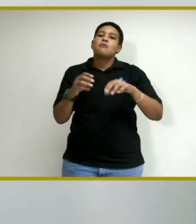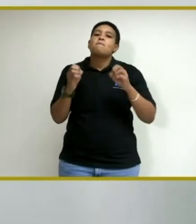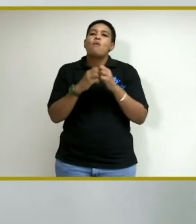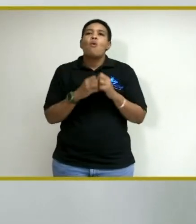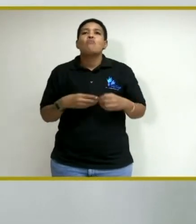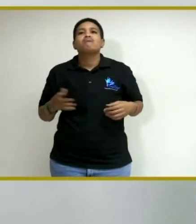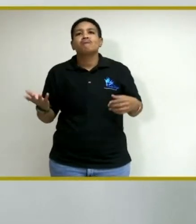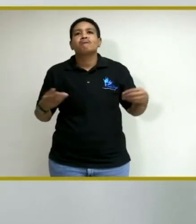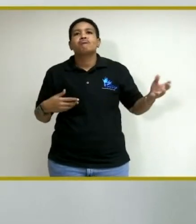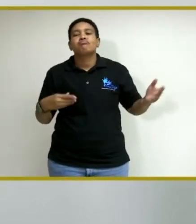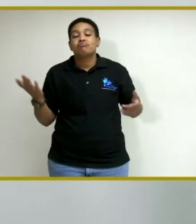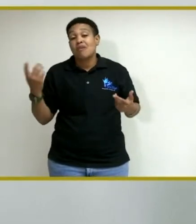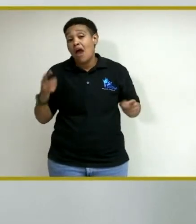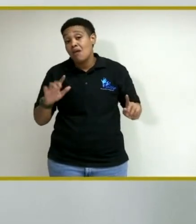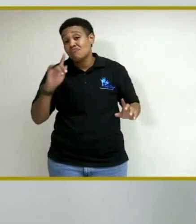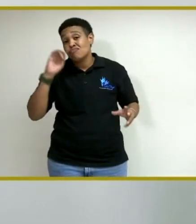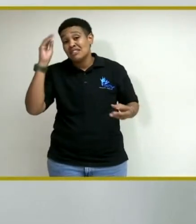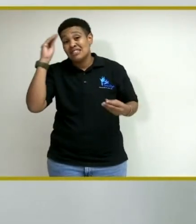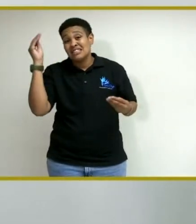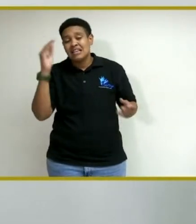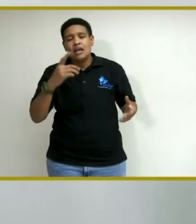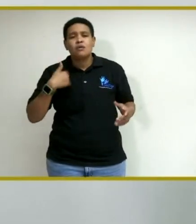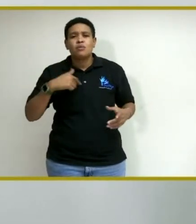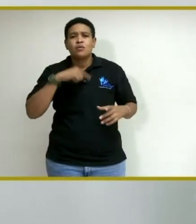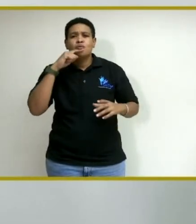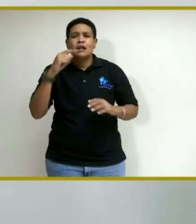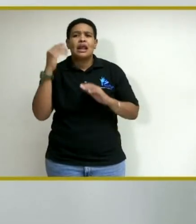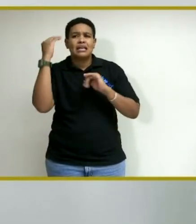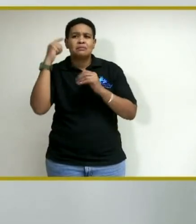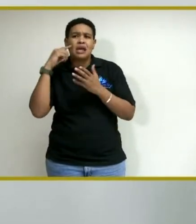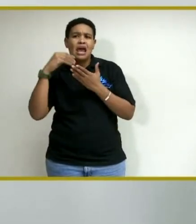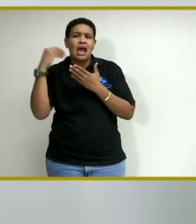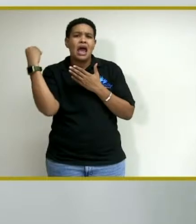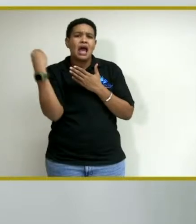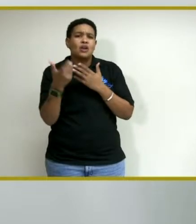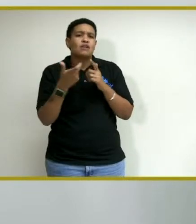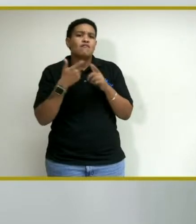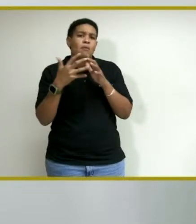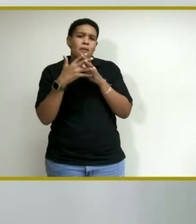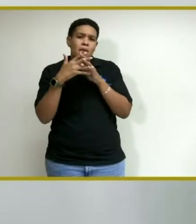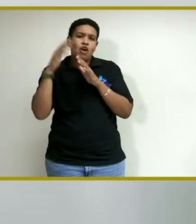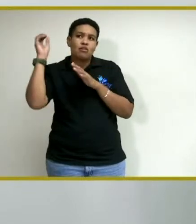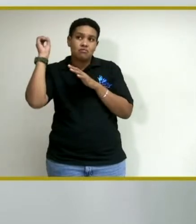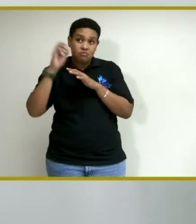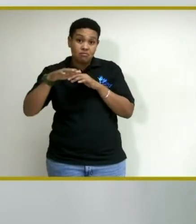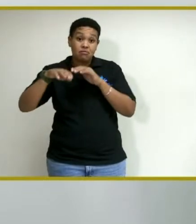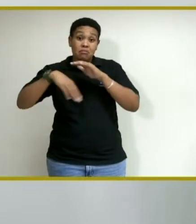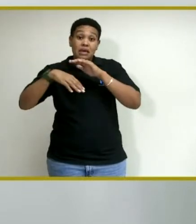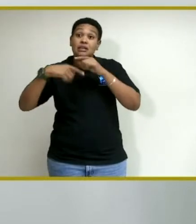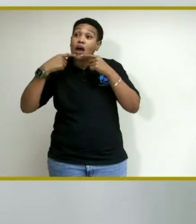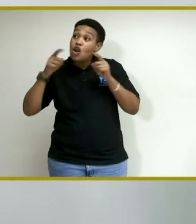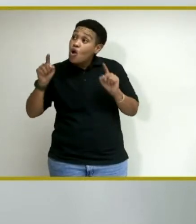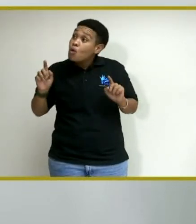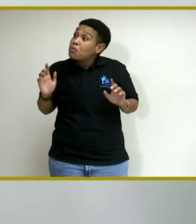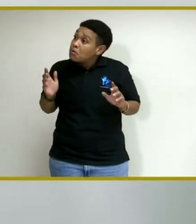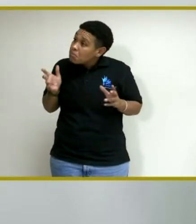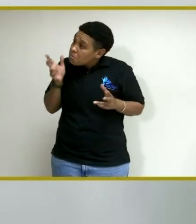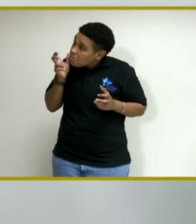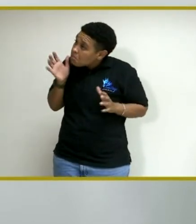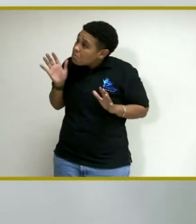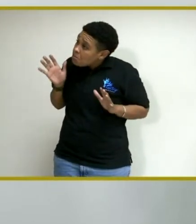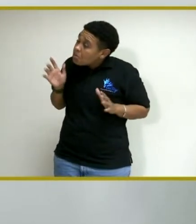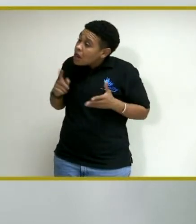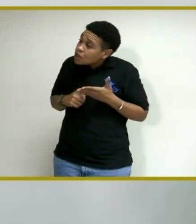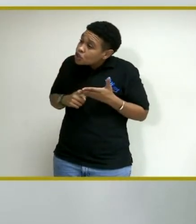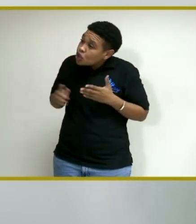more. As said, we anticipate an allocation out of the US based on the announcements and the discussions that are taking place